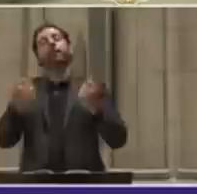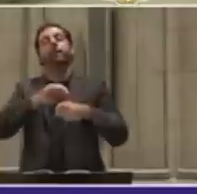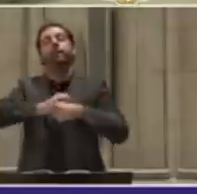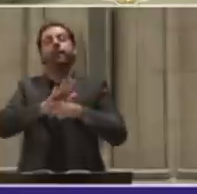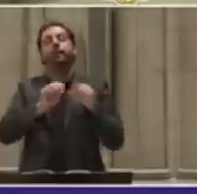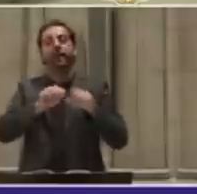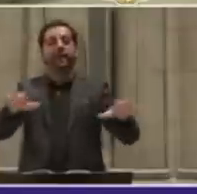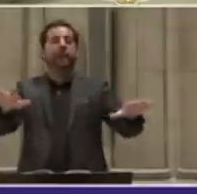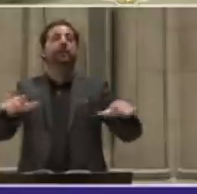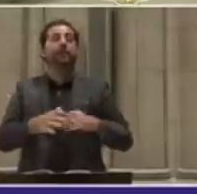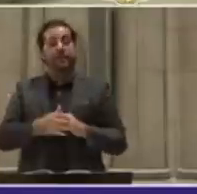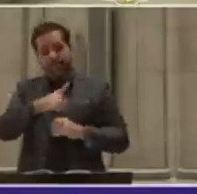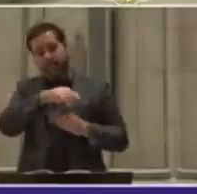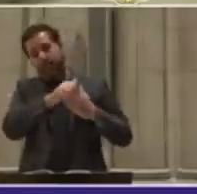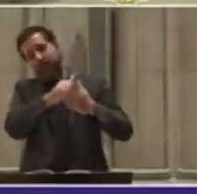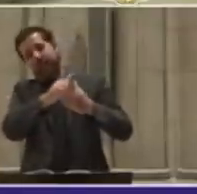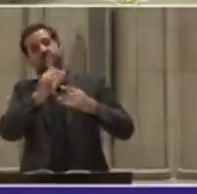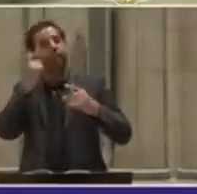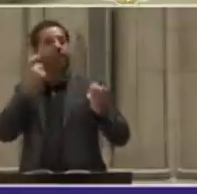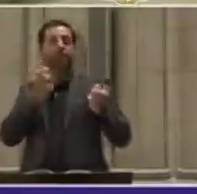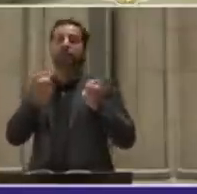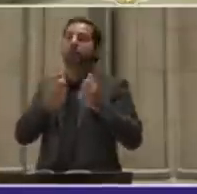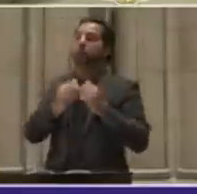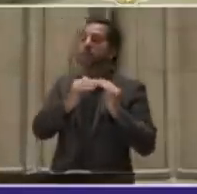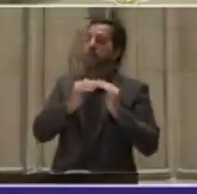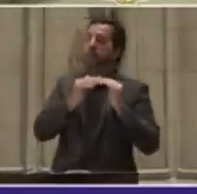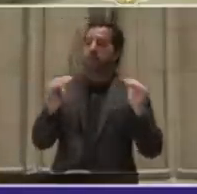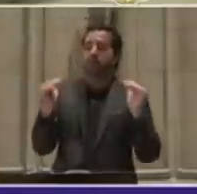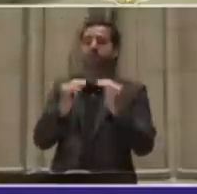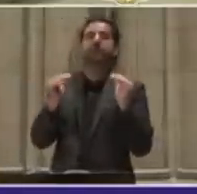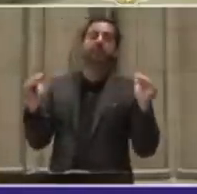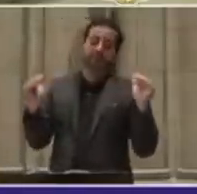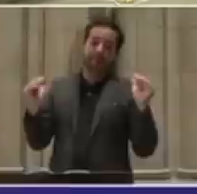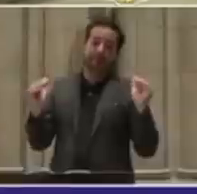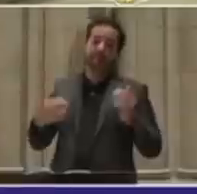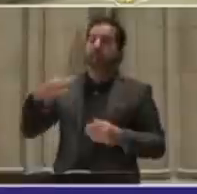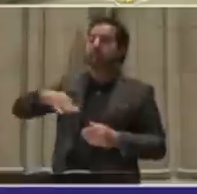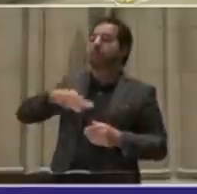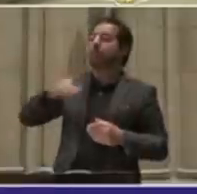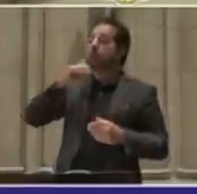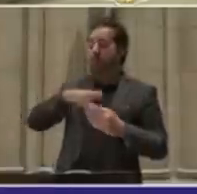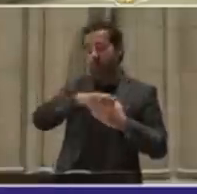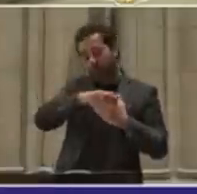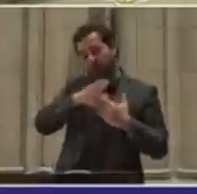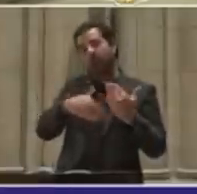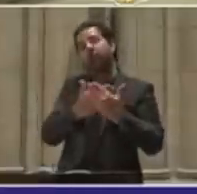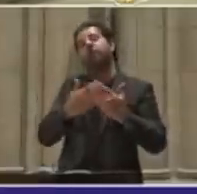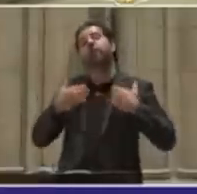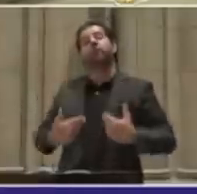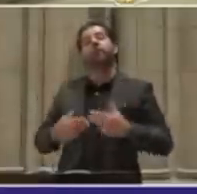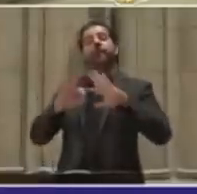pandemic, may they be led to govern with equity and justice to benefit the entire human